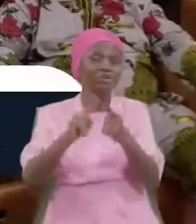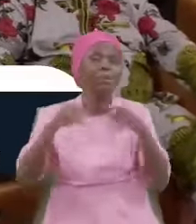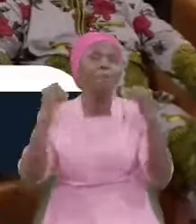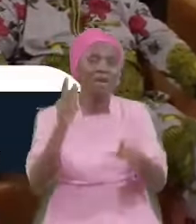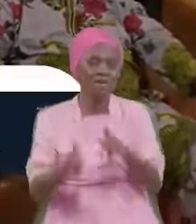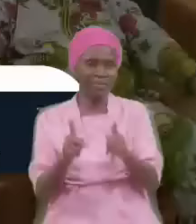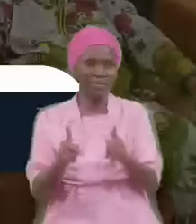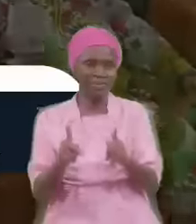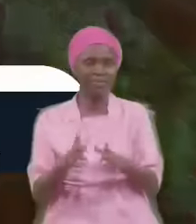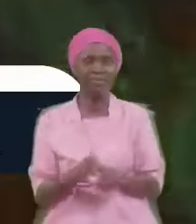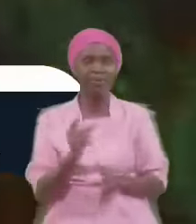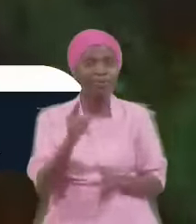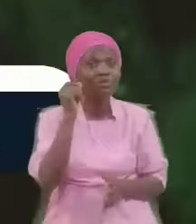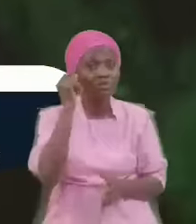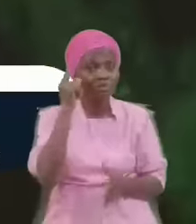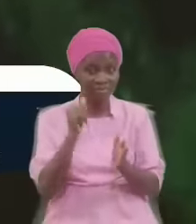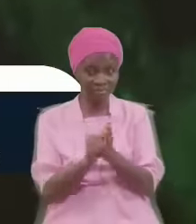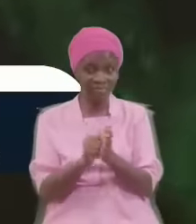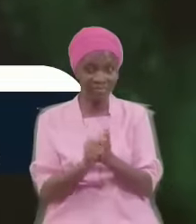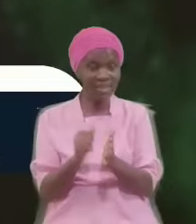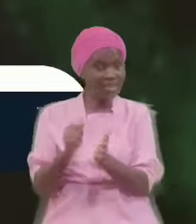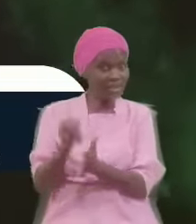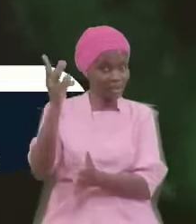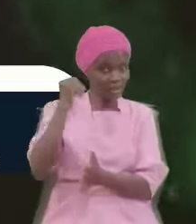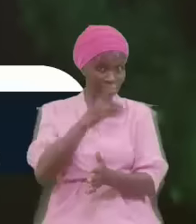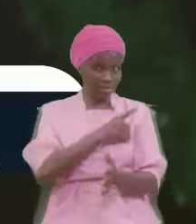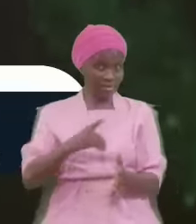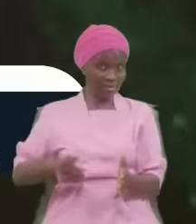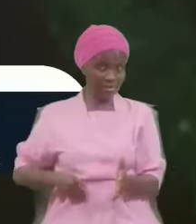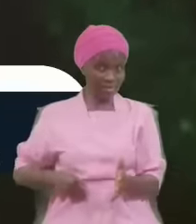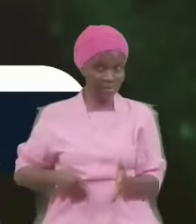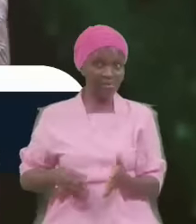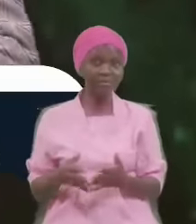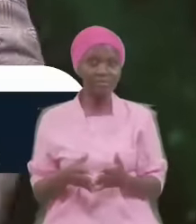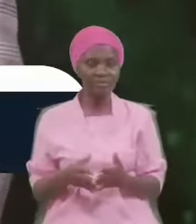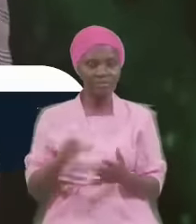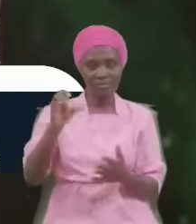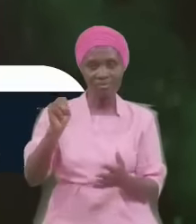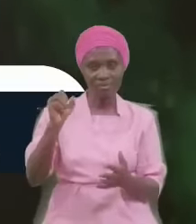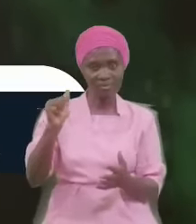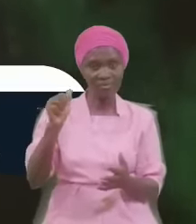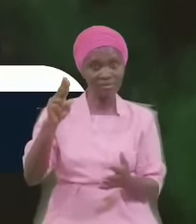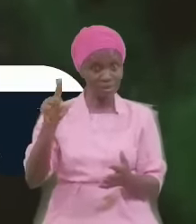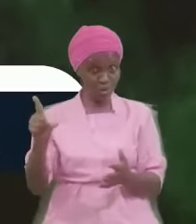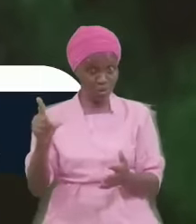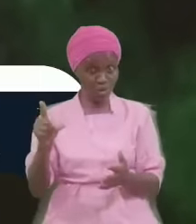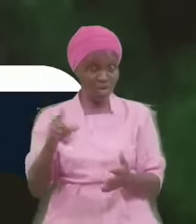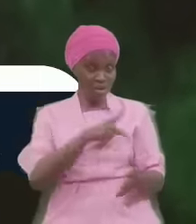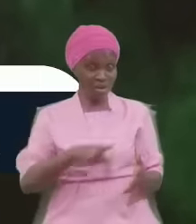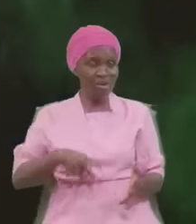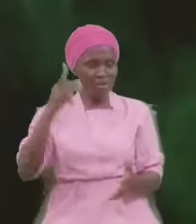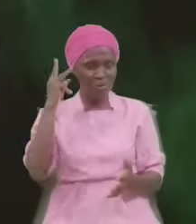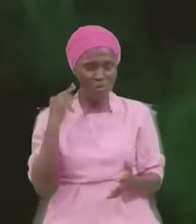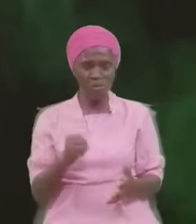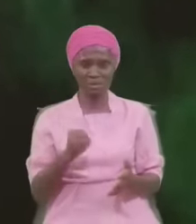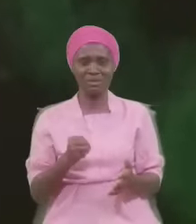You understand? That was David. And Saul was chasing him and chasing him. And